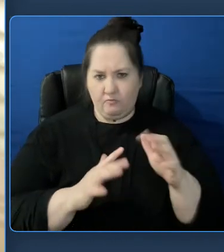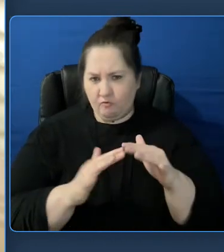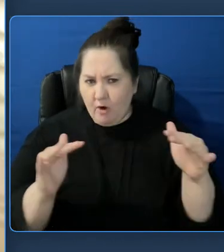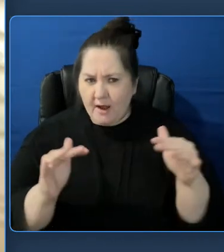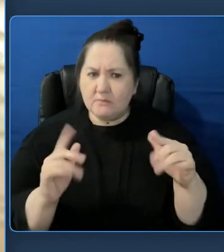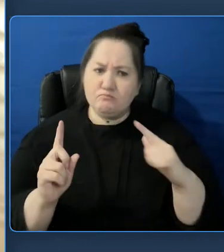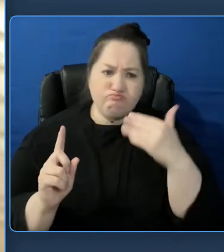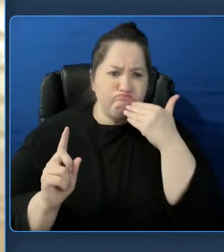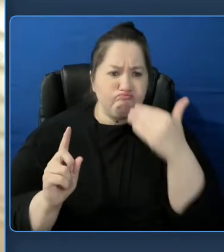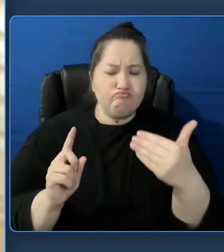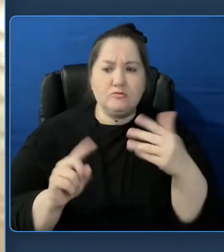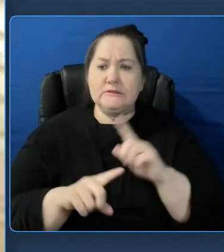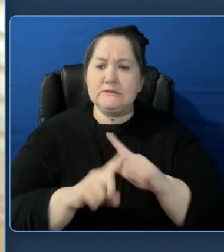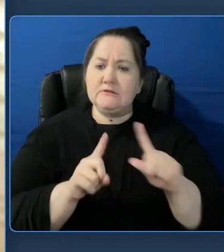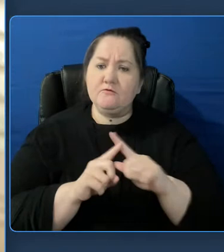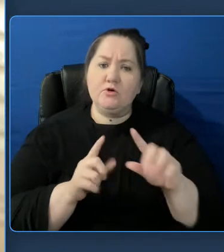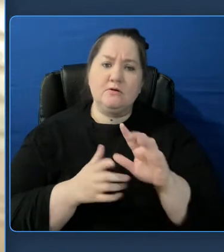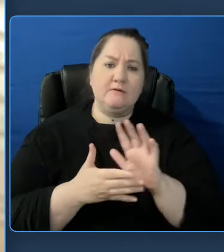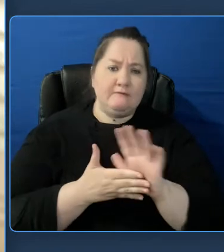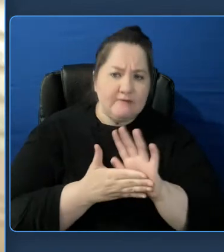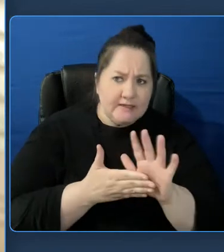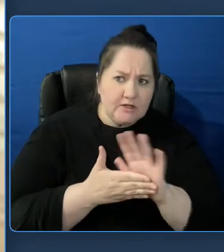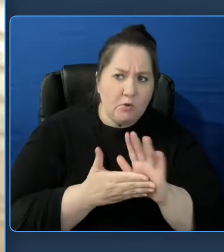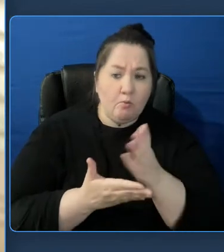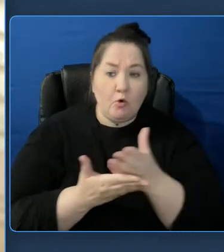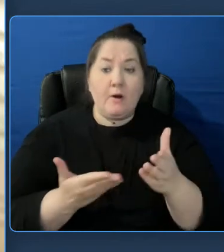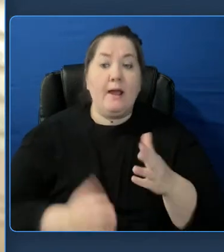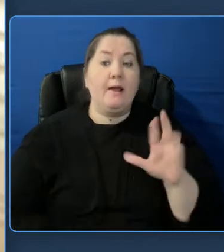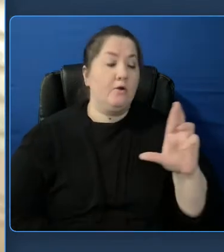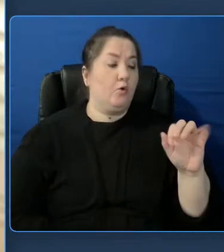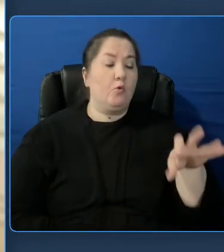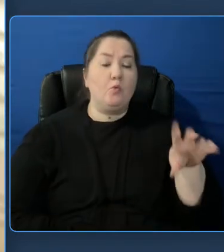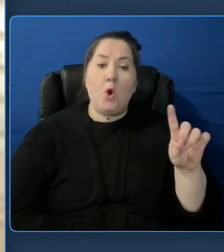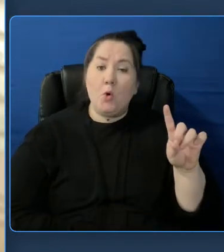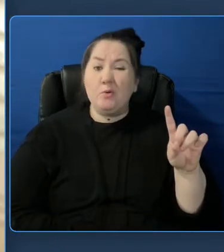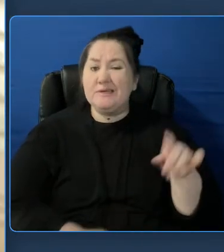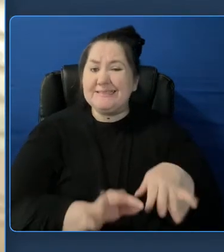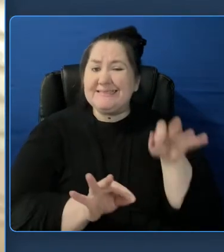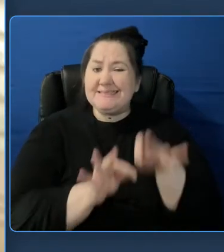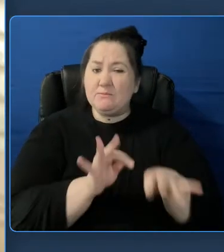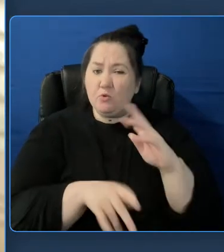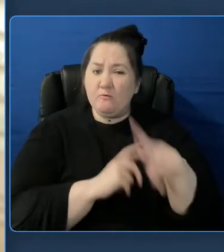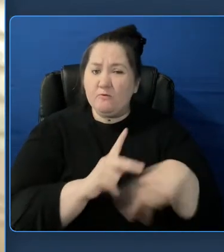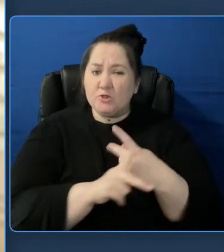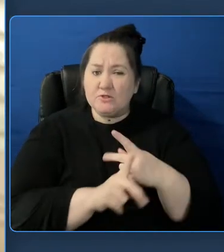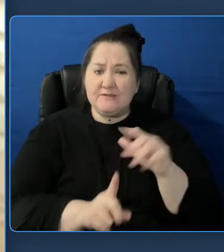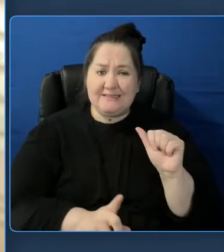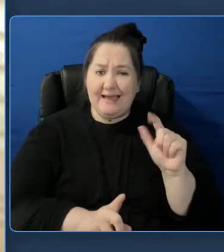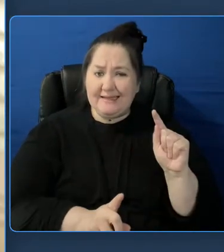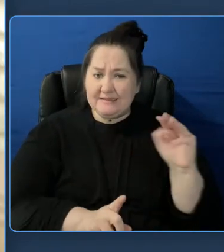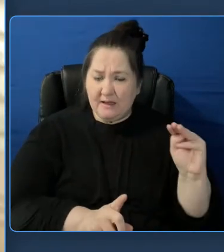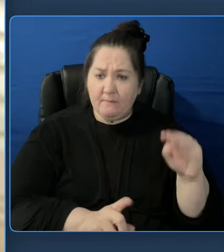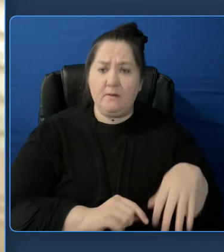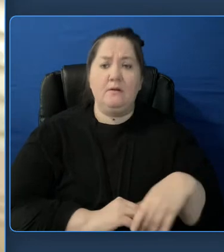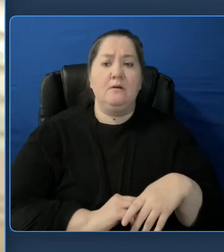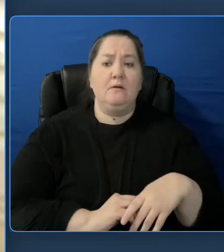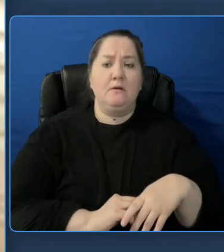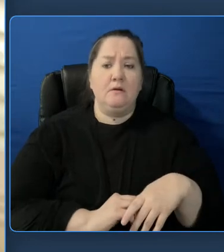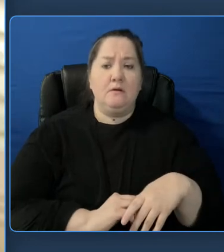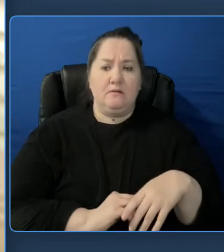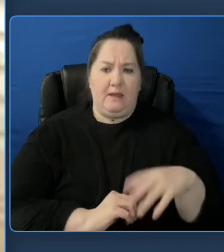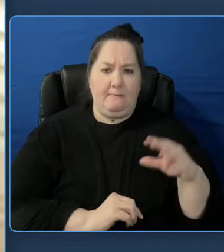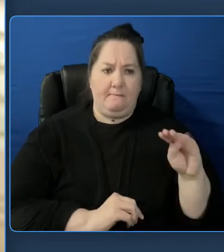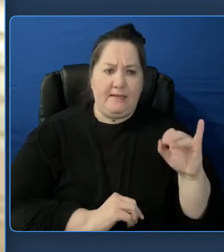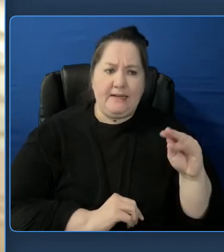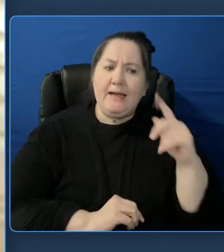good different video products. And Rode makes some really simple versions of this. I think that we're going to see a lot more